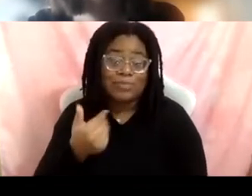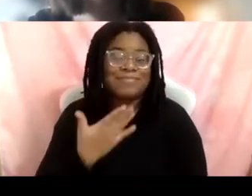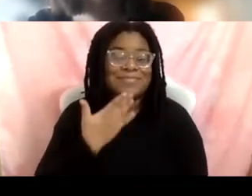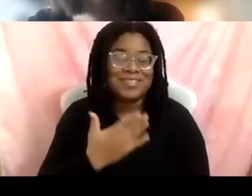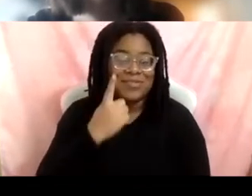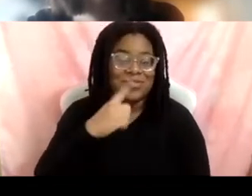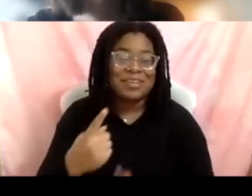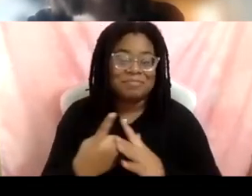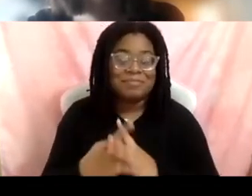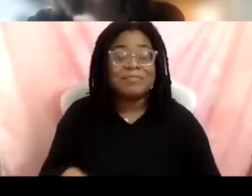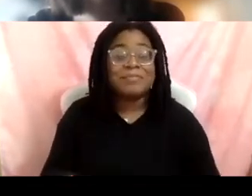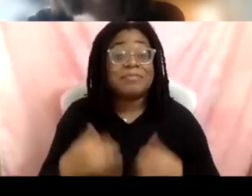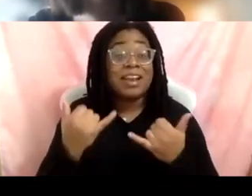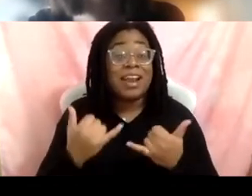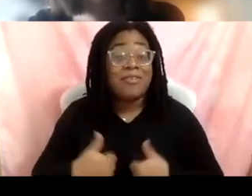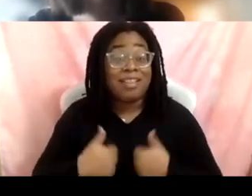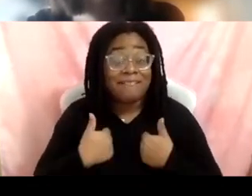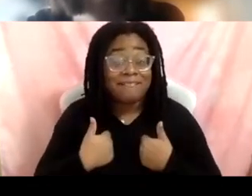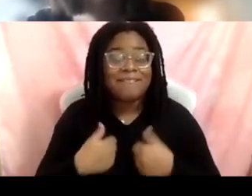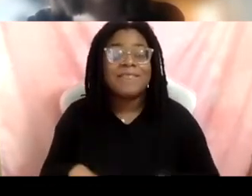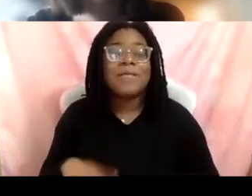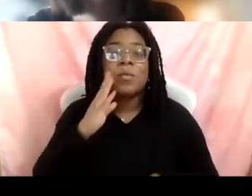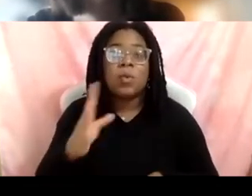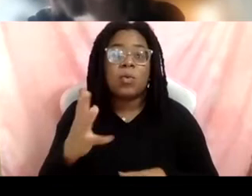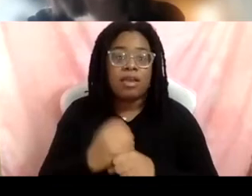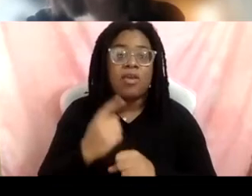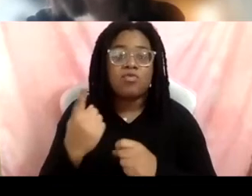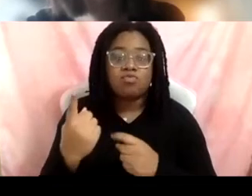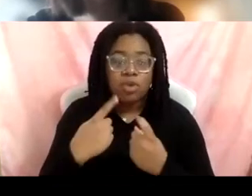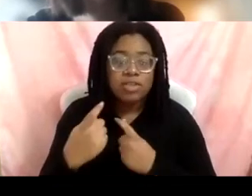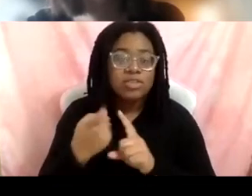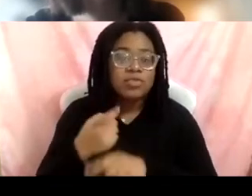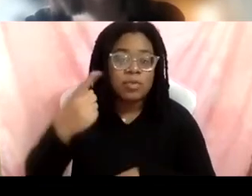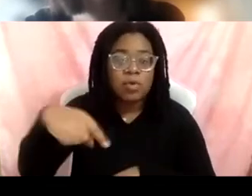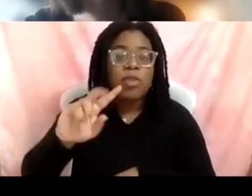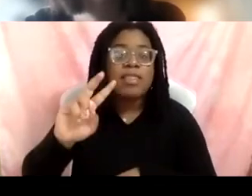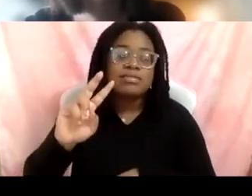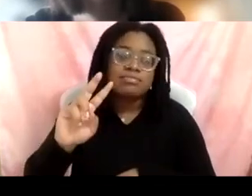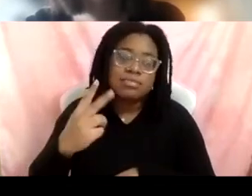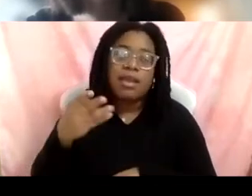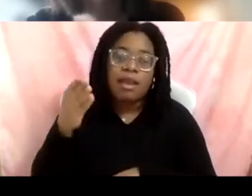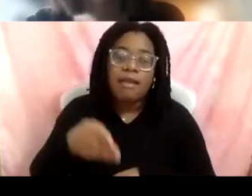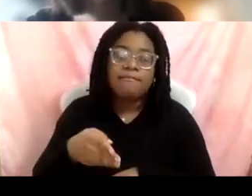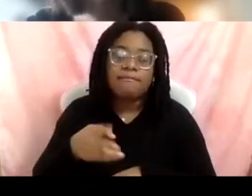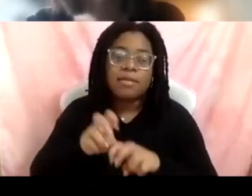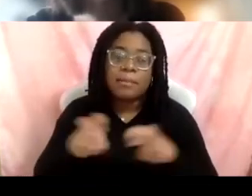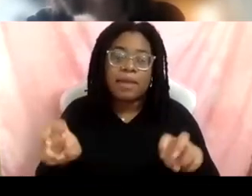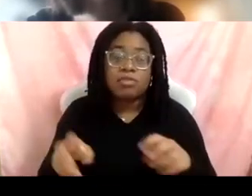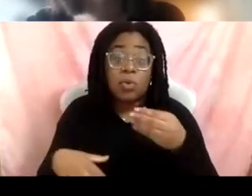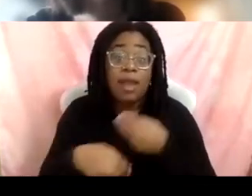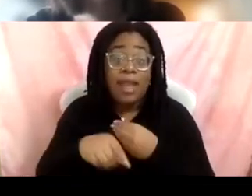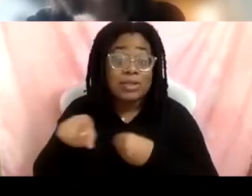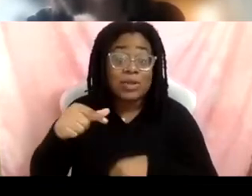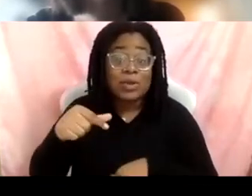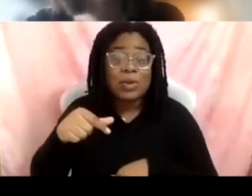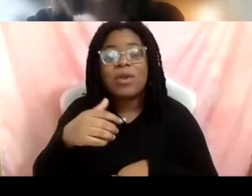And this panel is live. We will be taking questions from you during the second half of the panel. Please add your questions to the Q&A box if